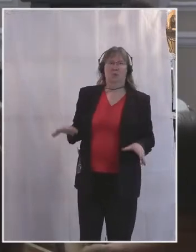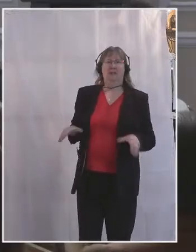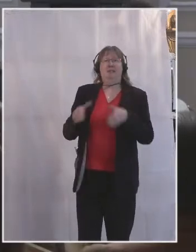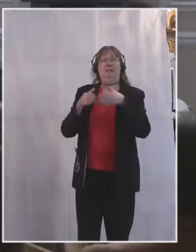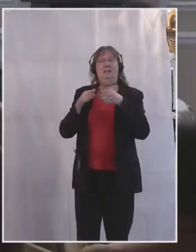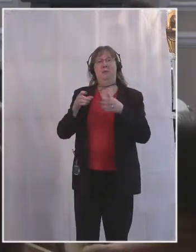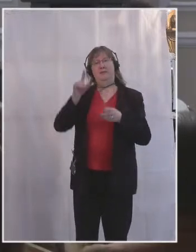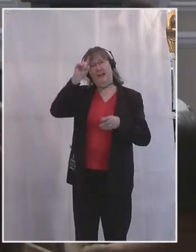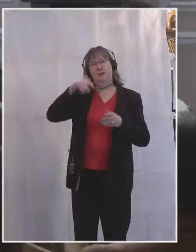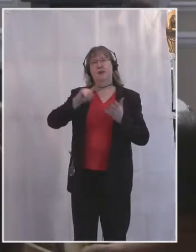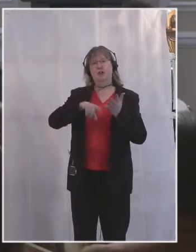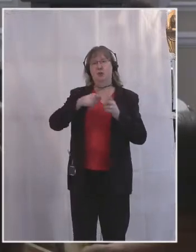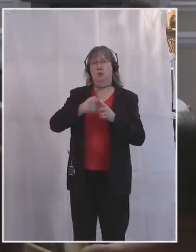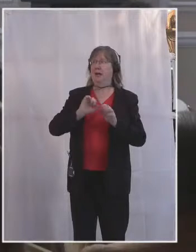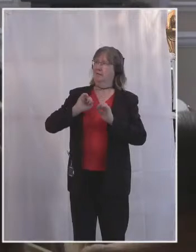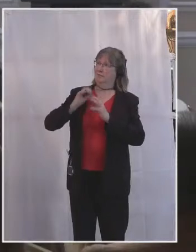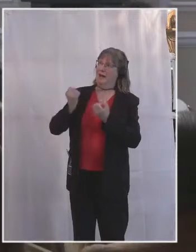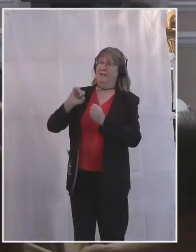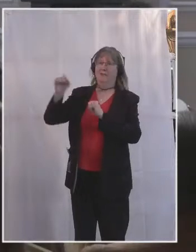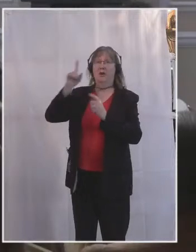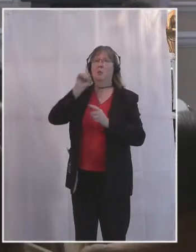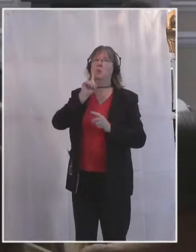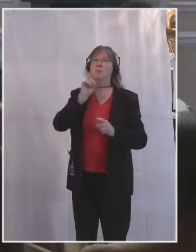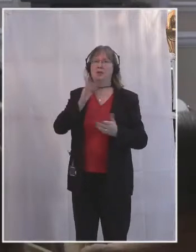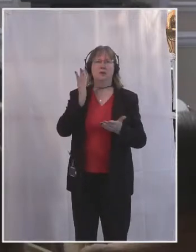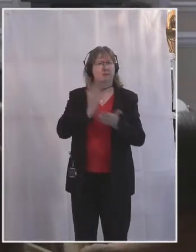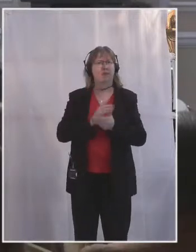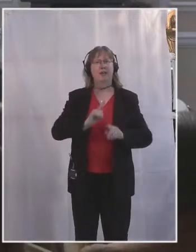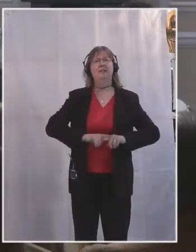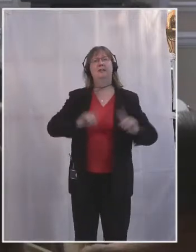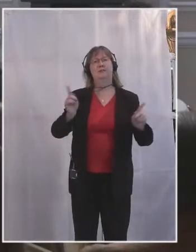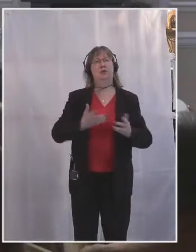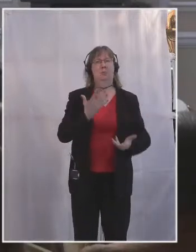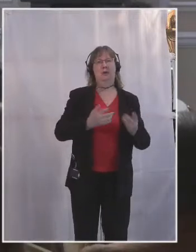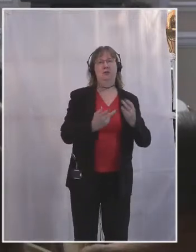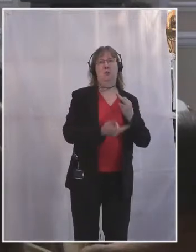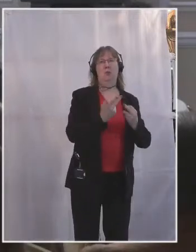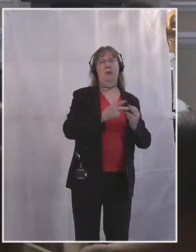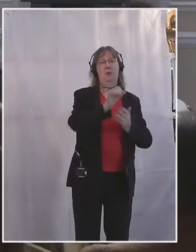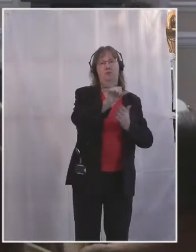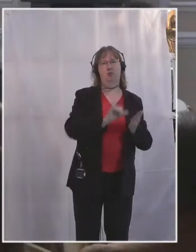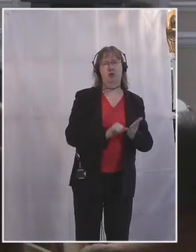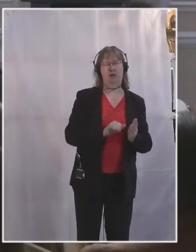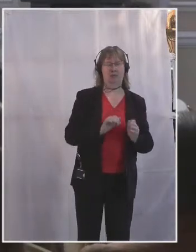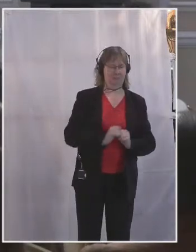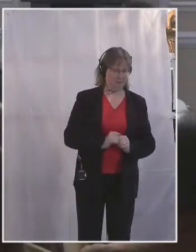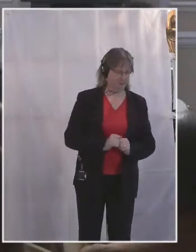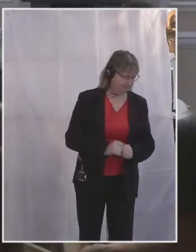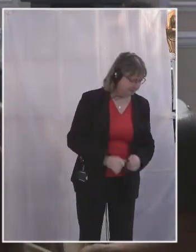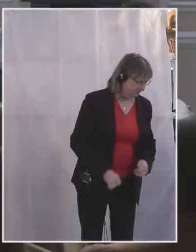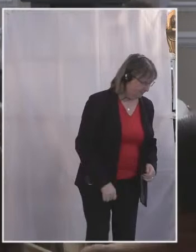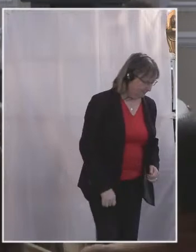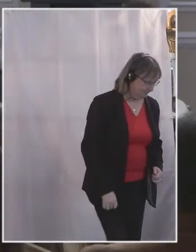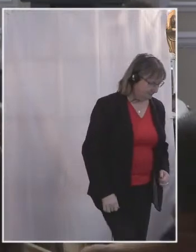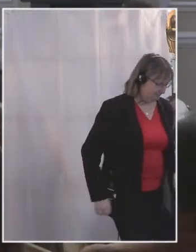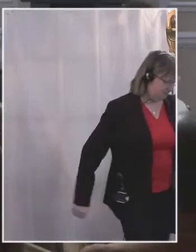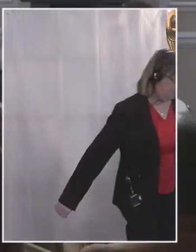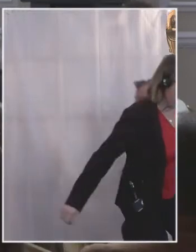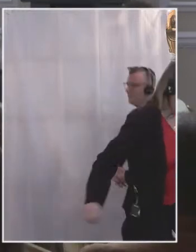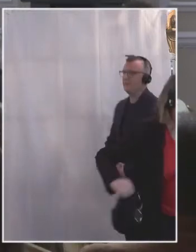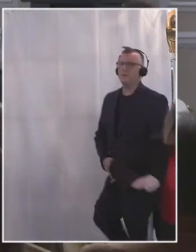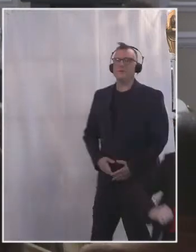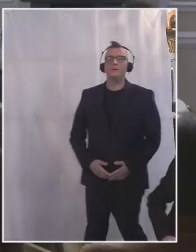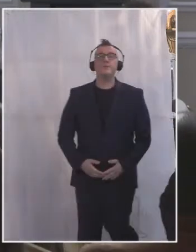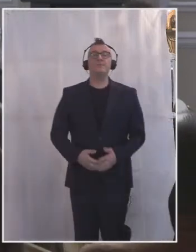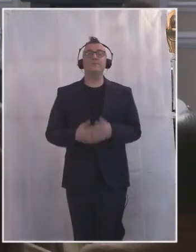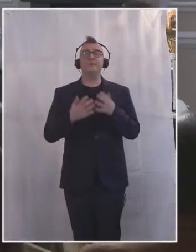It really is so different to any other program, so I'm really excited for all of you. But just sort of building on that